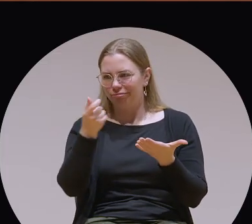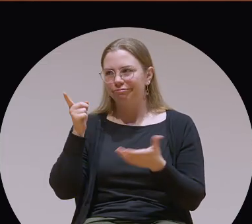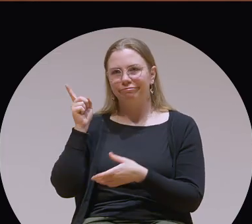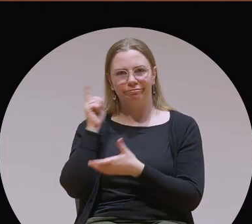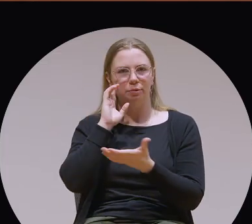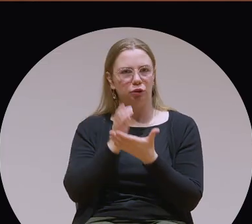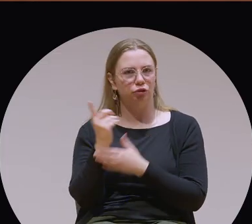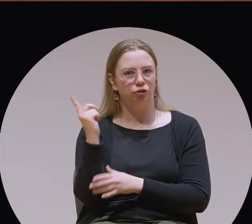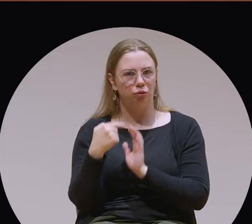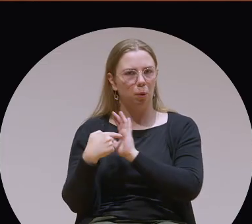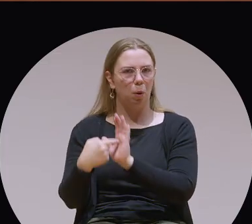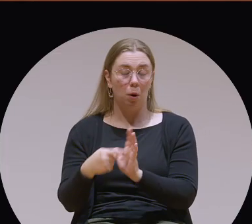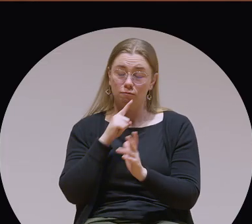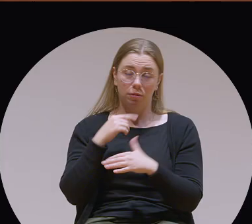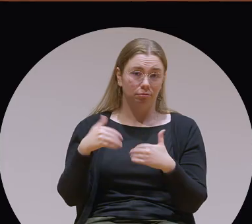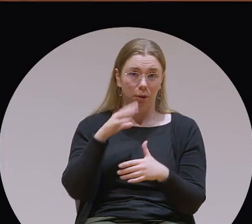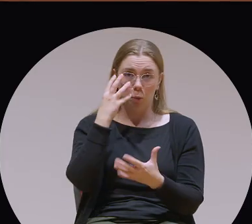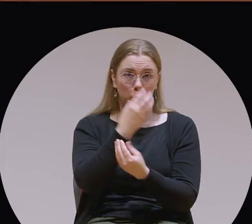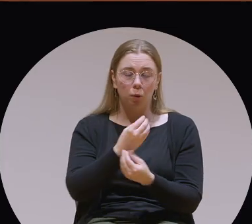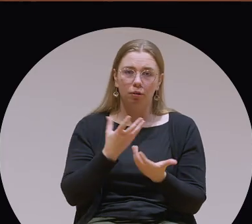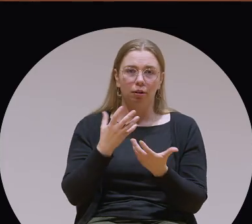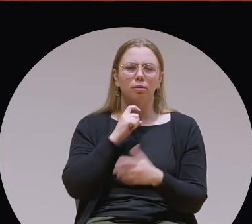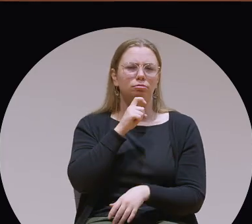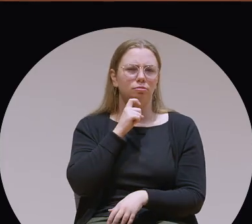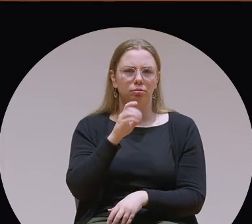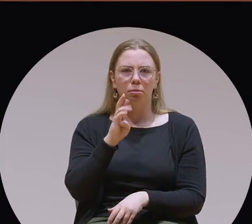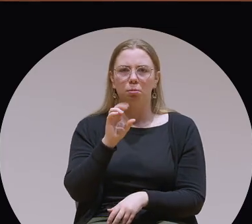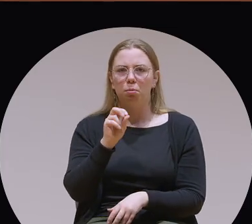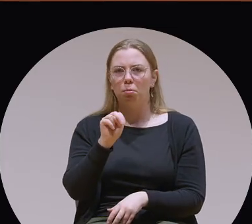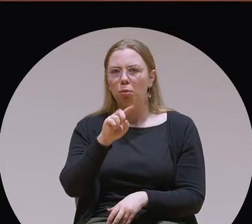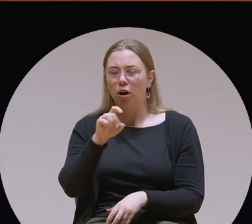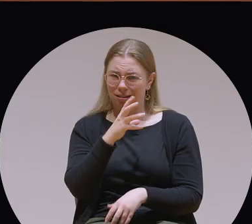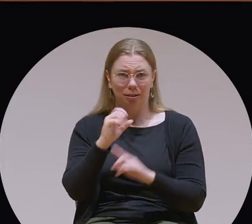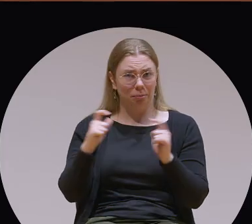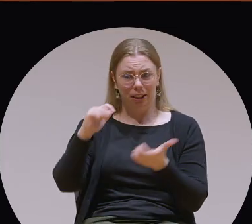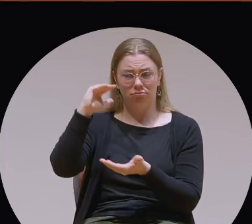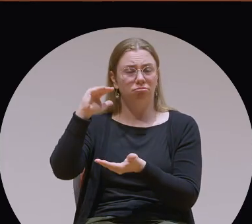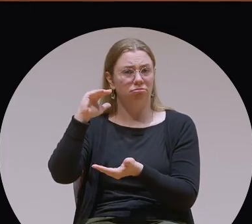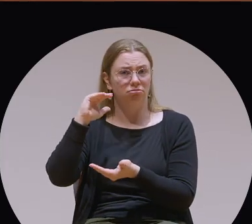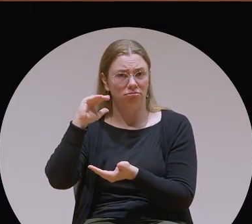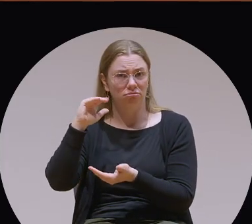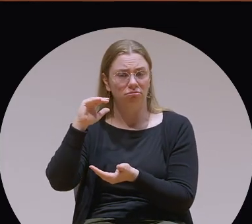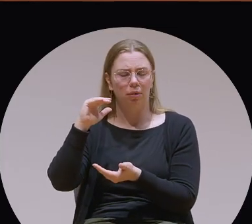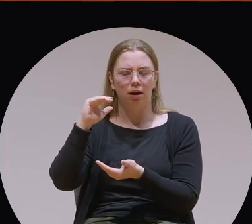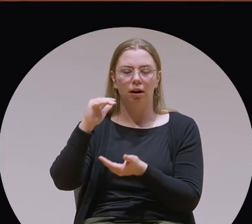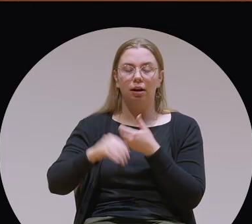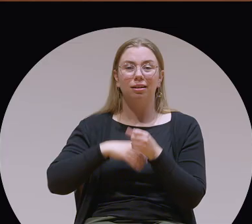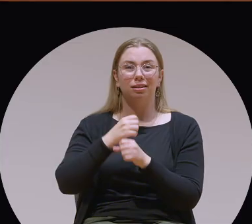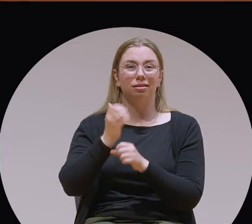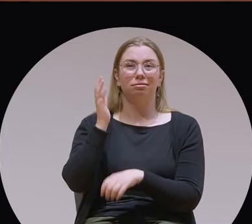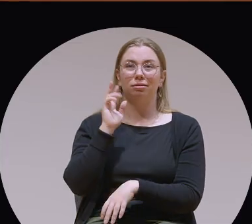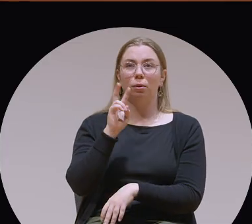size. It's a beautiful archaic Greek bronze. And back in 2018, a